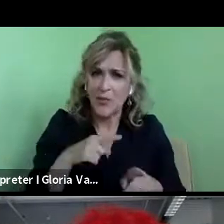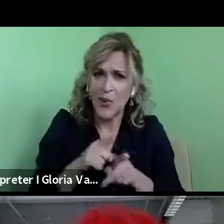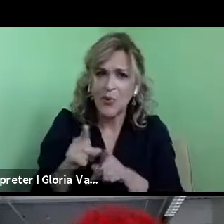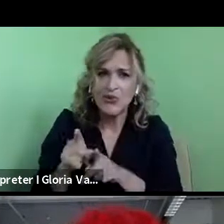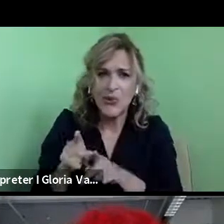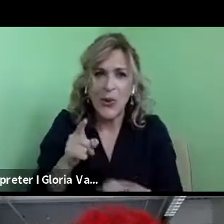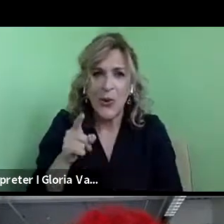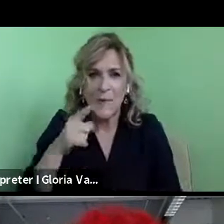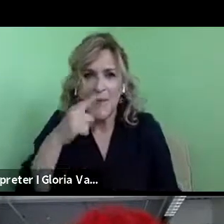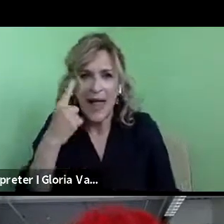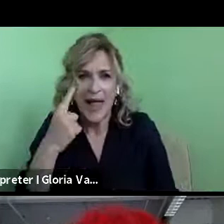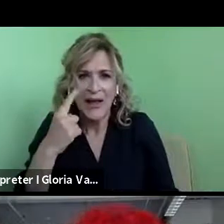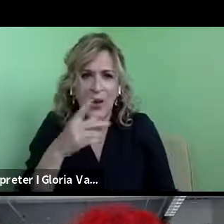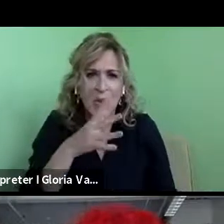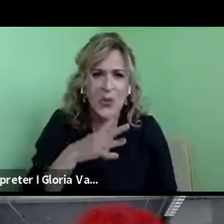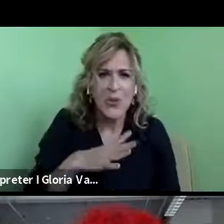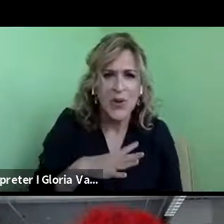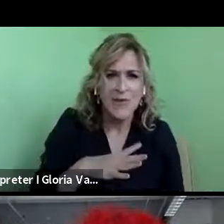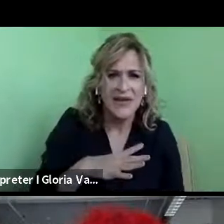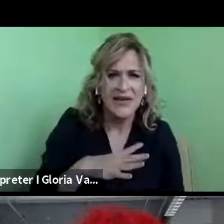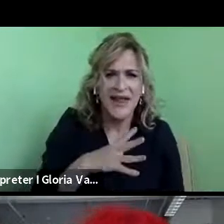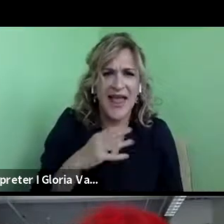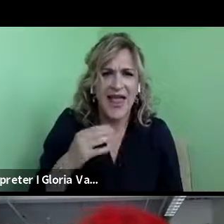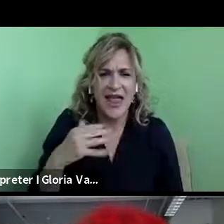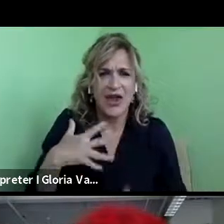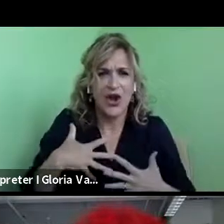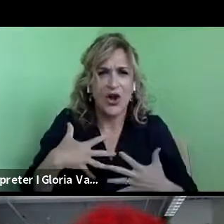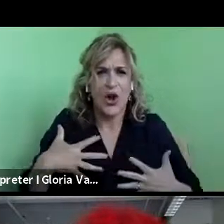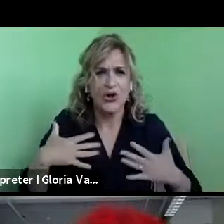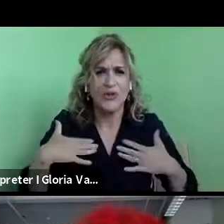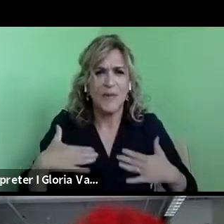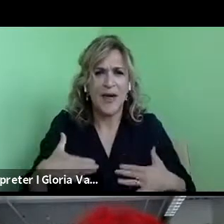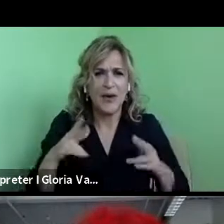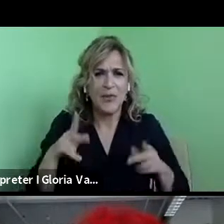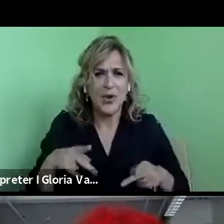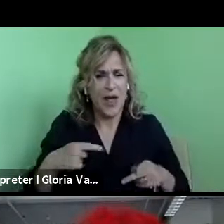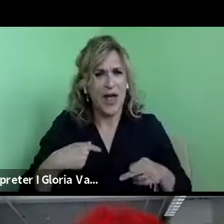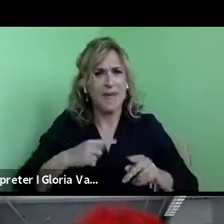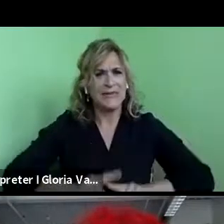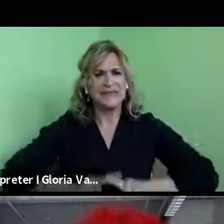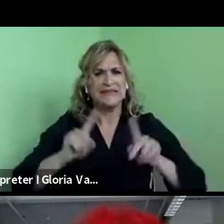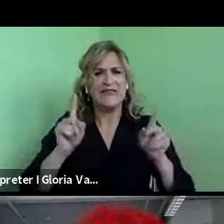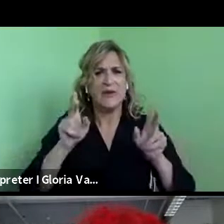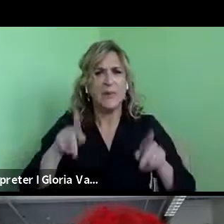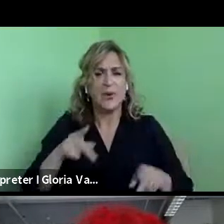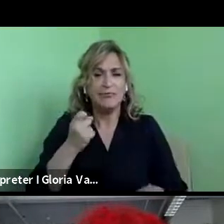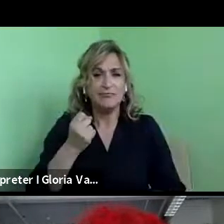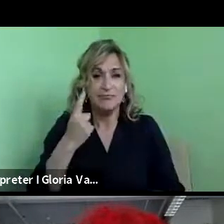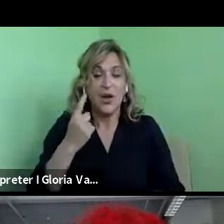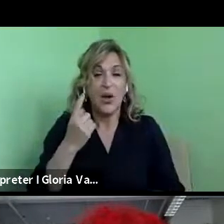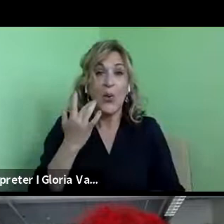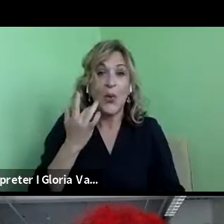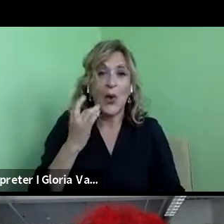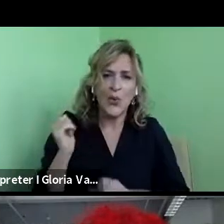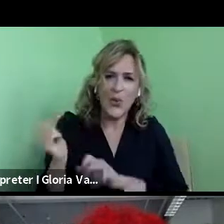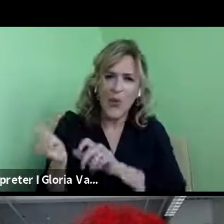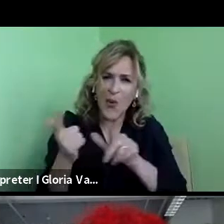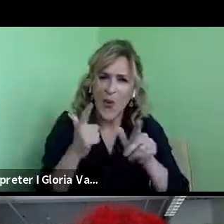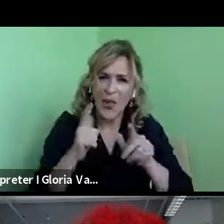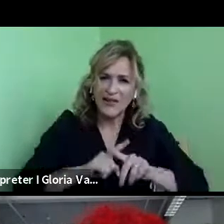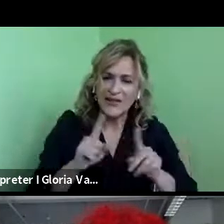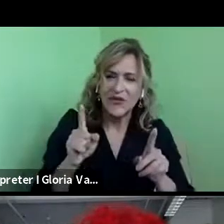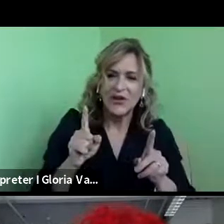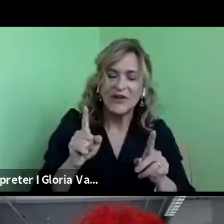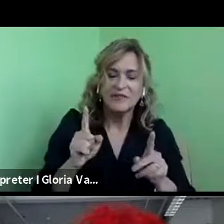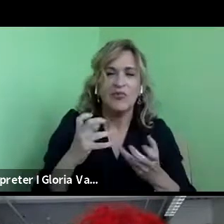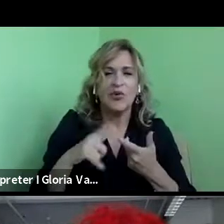person. I'm also a large body person. There's so many. I'm also just a different person, because we're all different. And I want to actually just take a quick moment